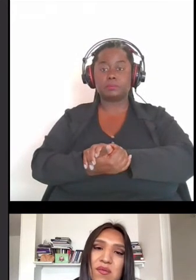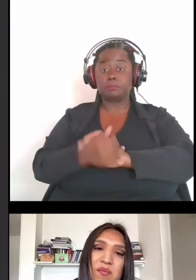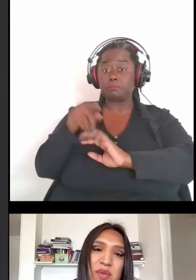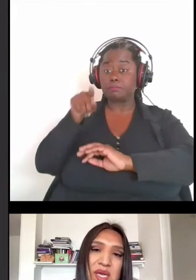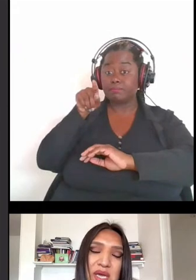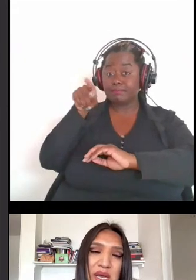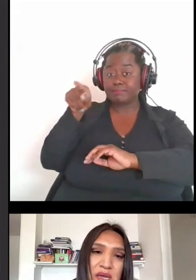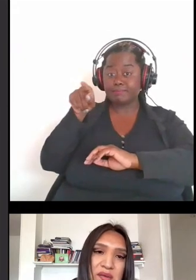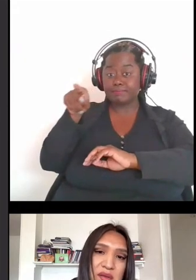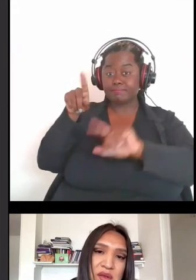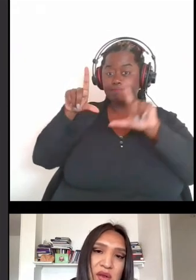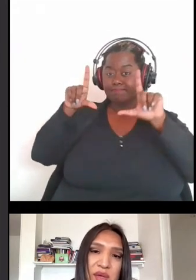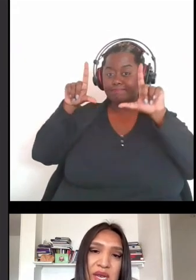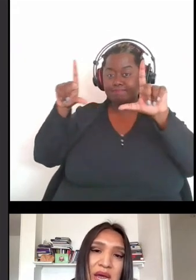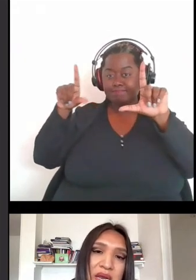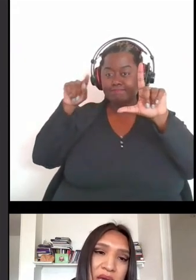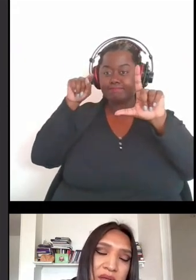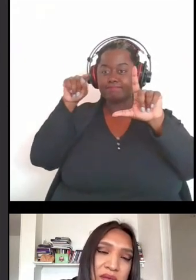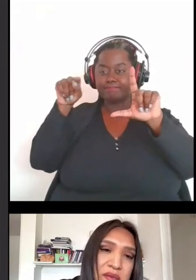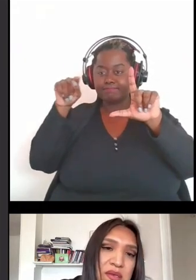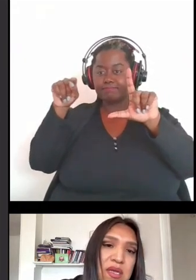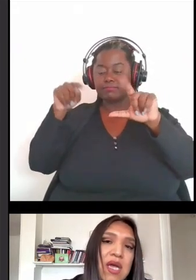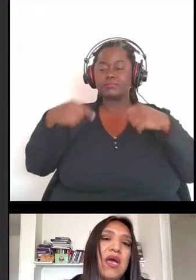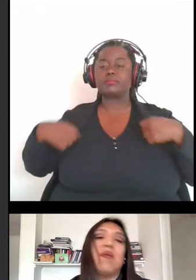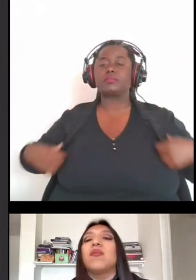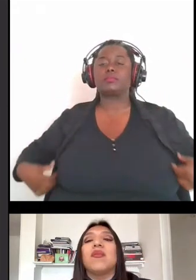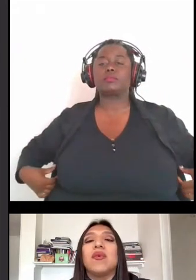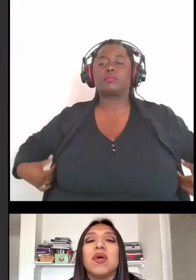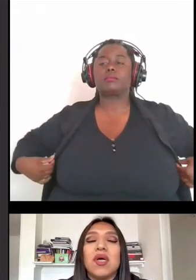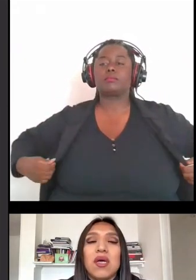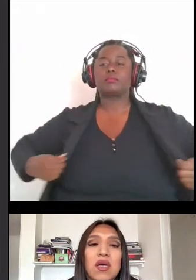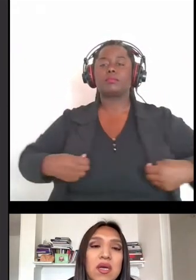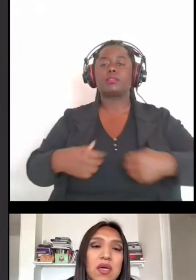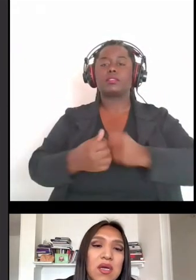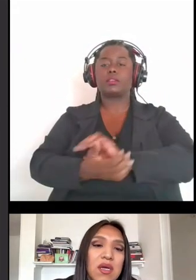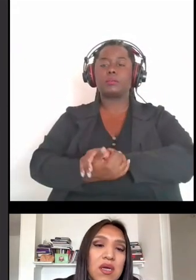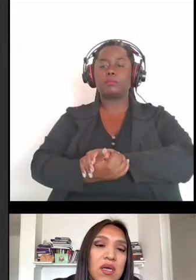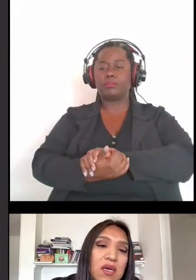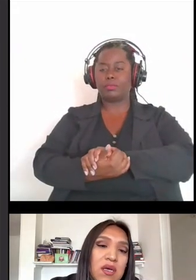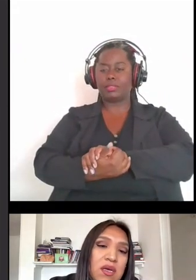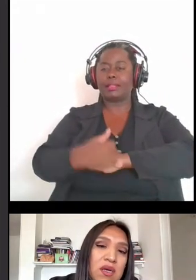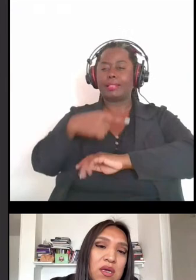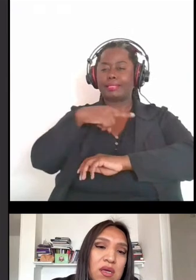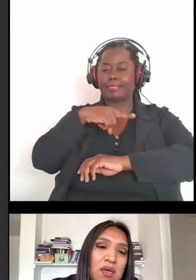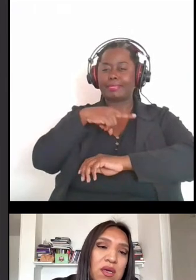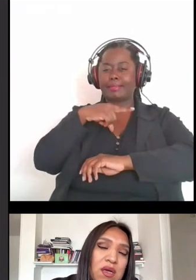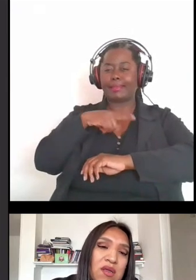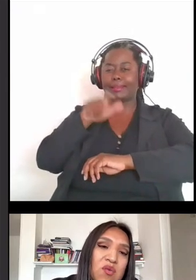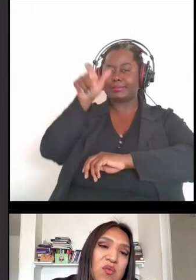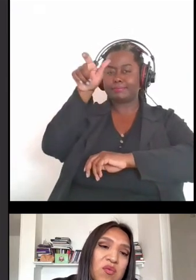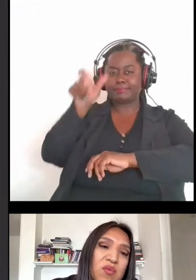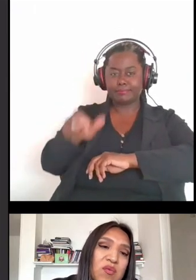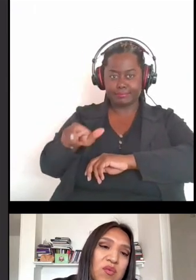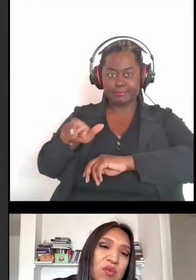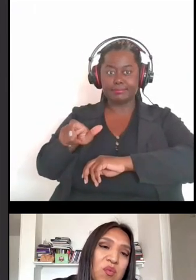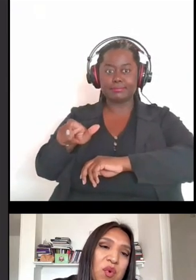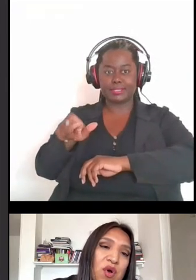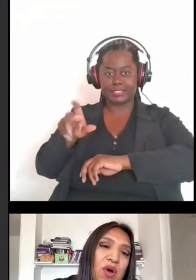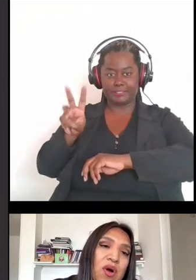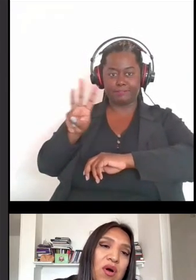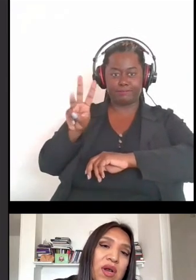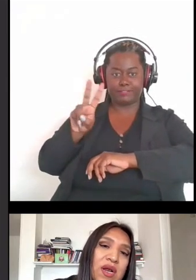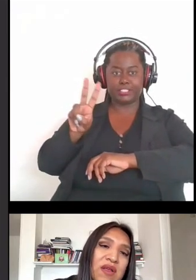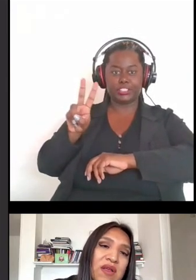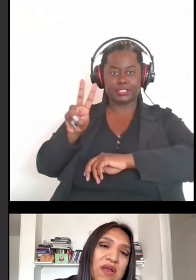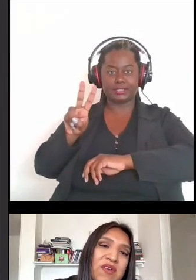in this case for example we can see one of the non-binary versions